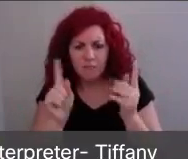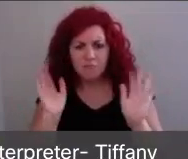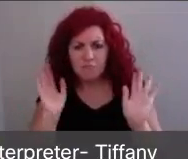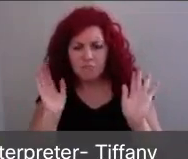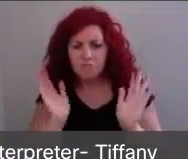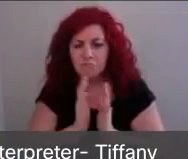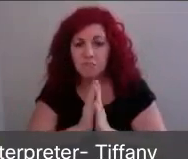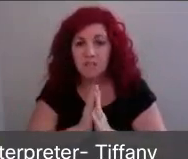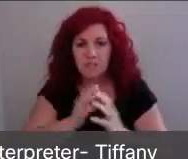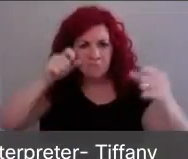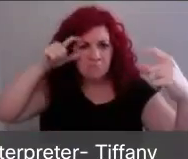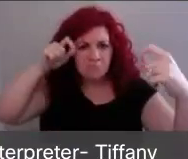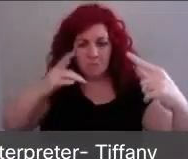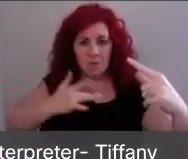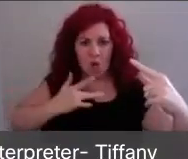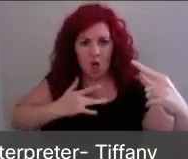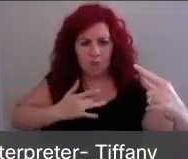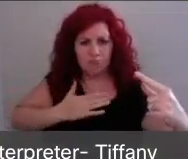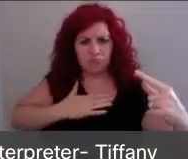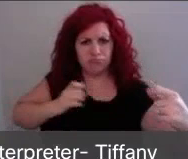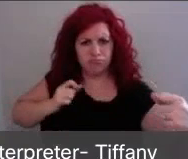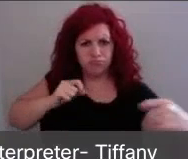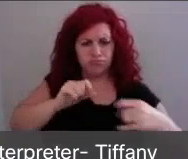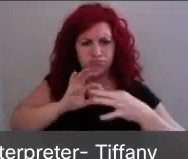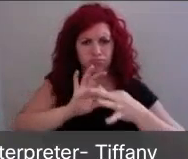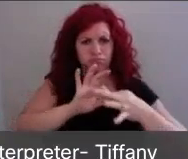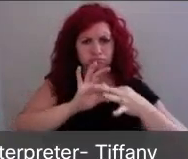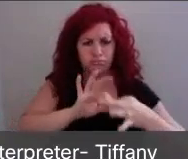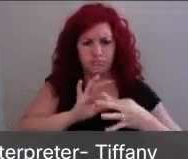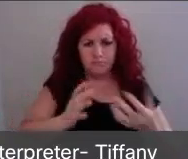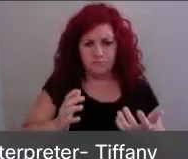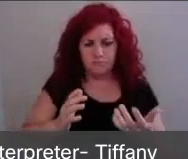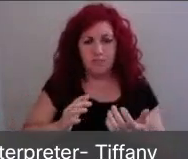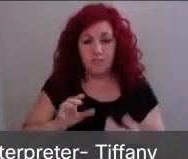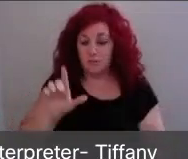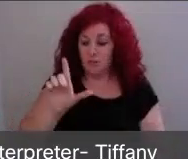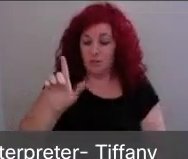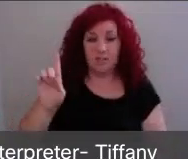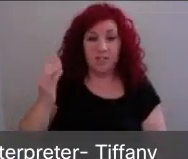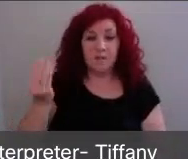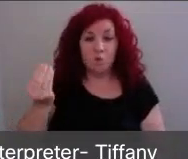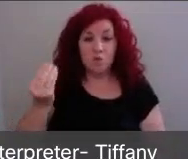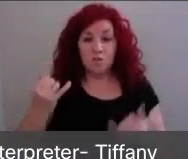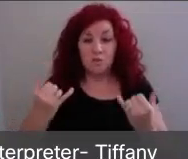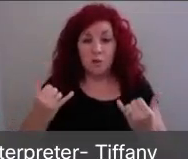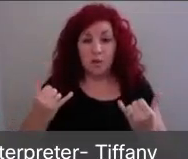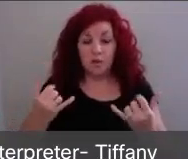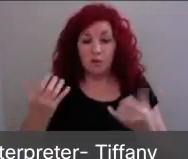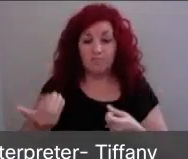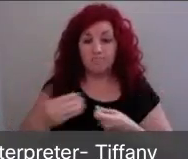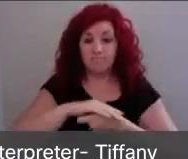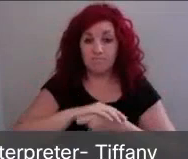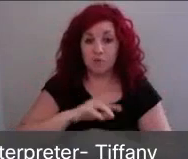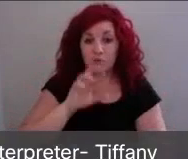because my heart is with them. And that is how I speak. LD14 currently covers